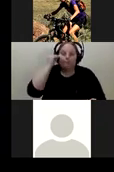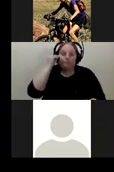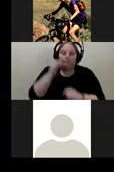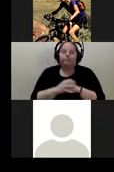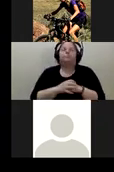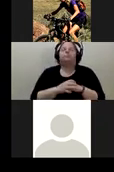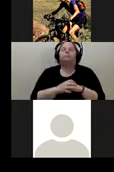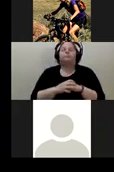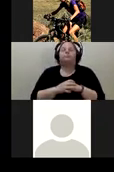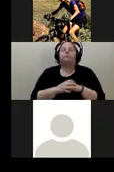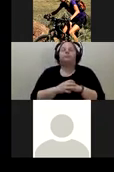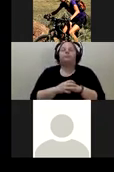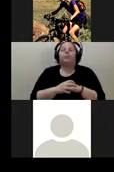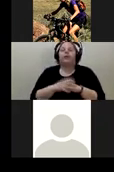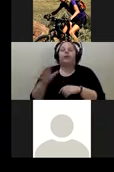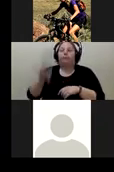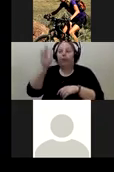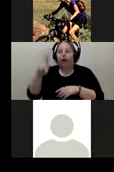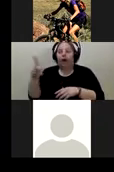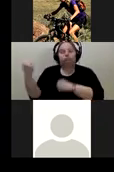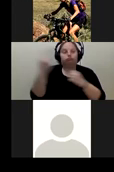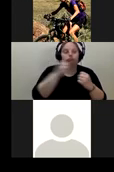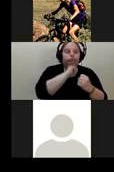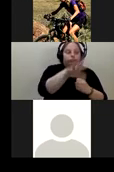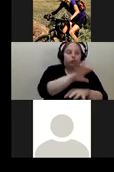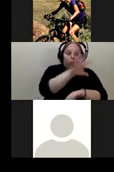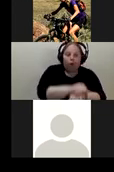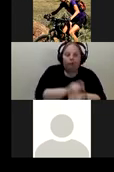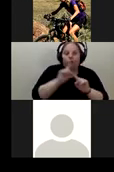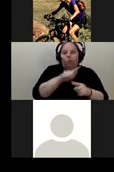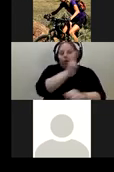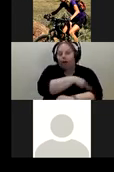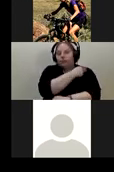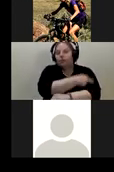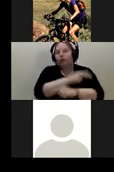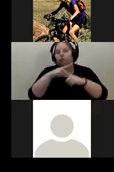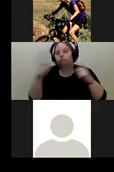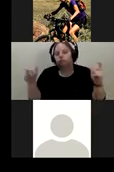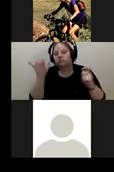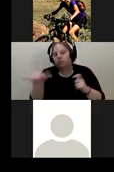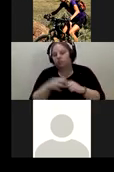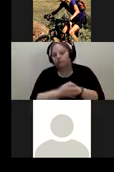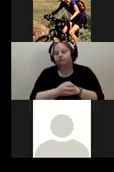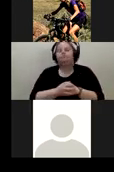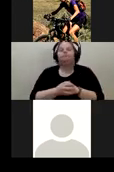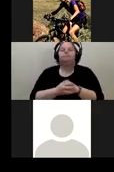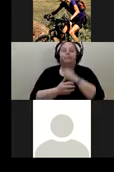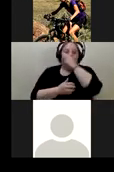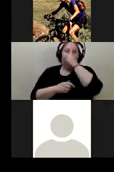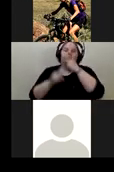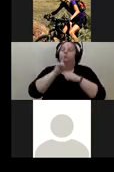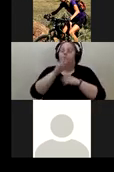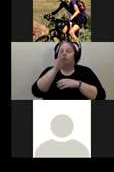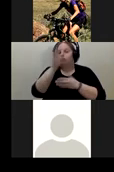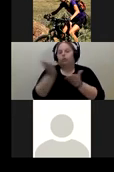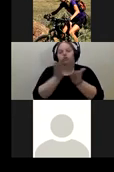and taking people to appointments and to the hospitals and so on and so forth. That was very direct service.